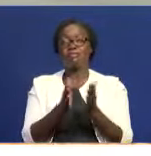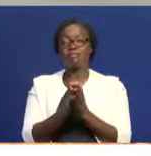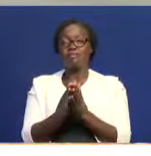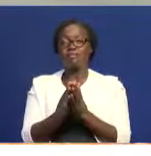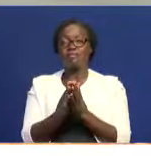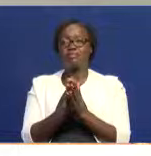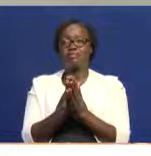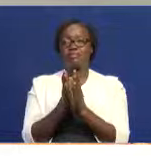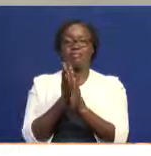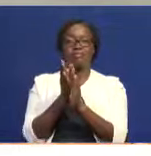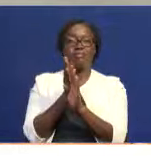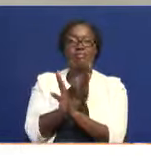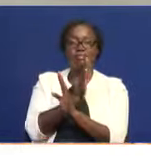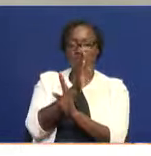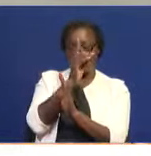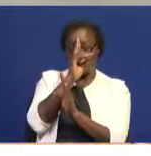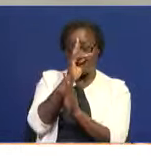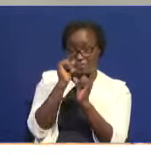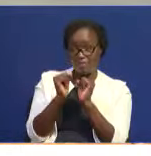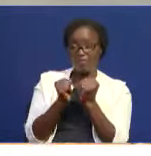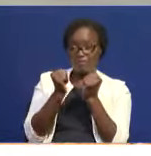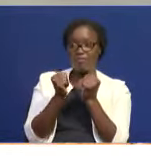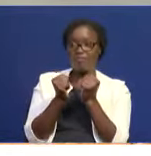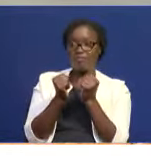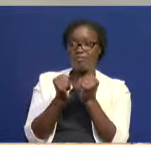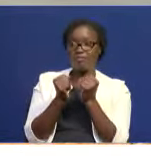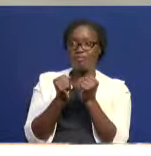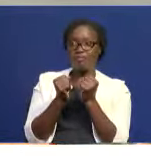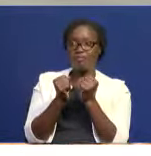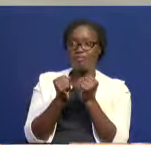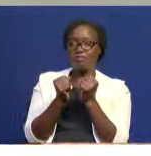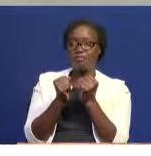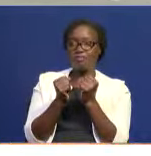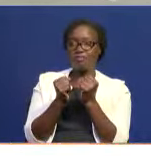officers. So we are a little bit safe in the area we are right now.